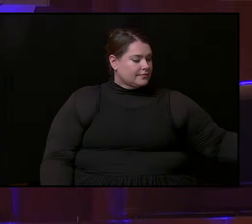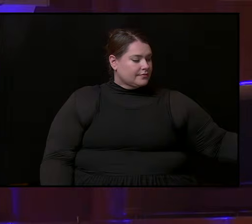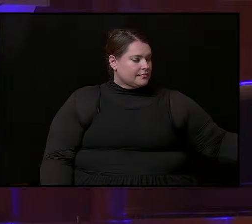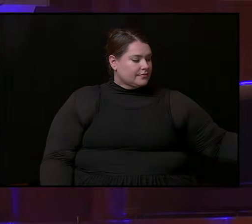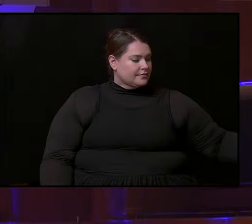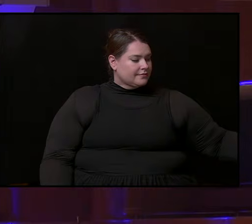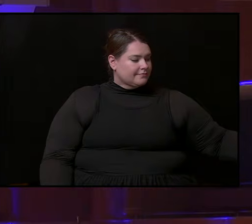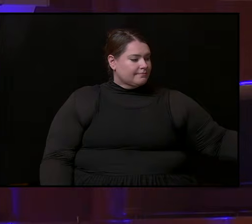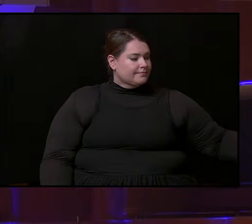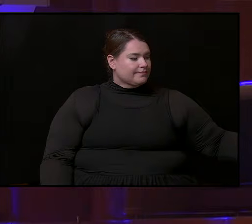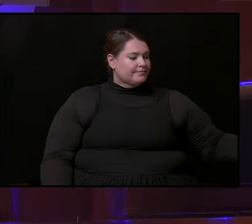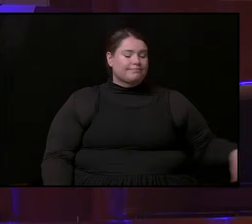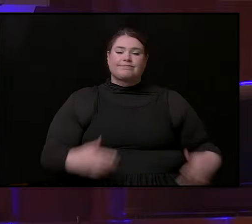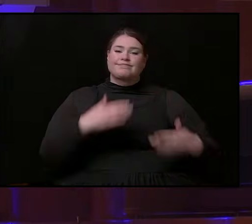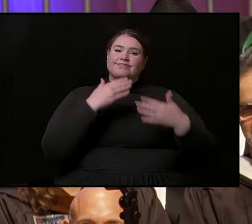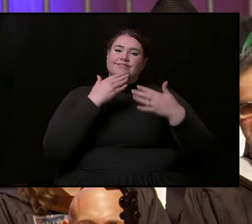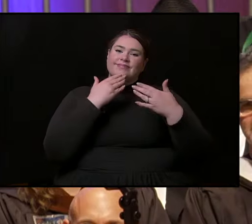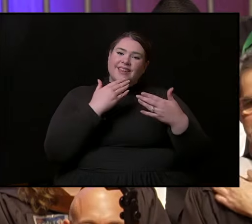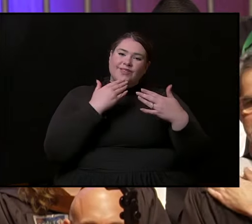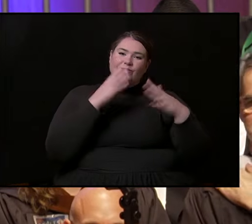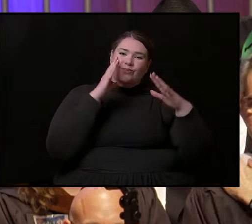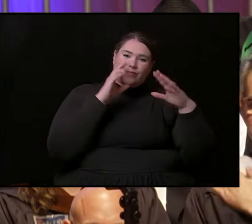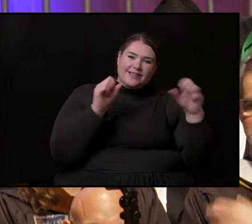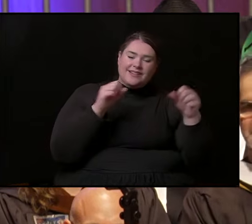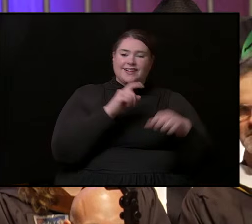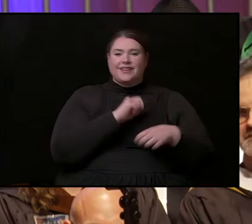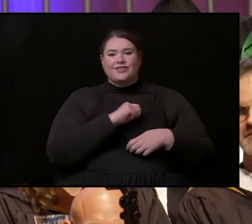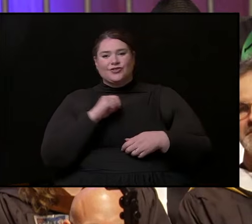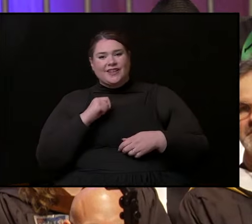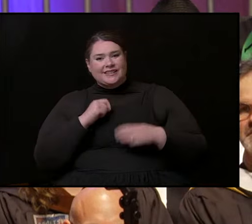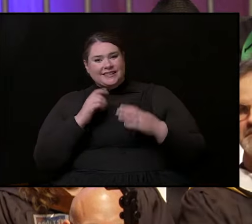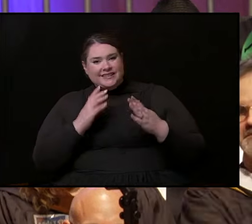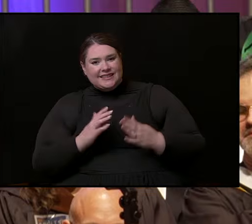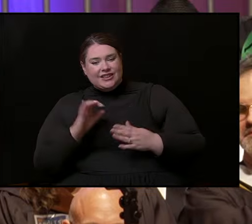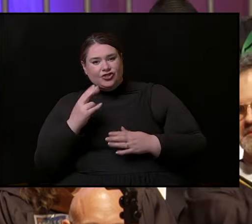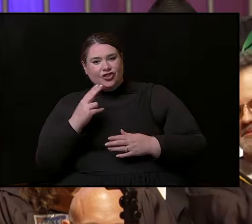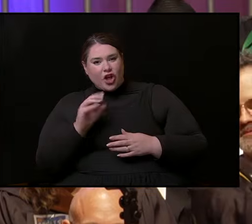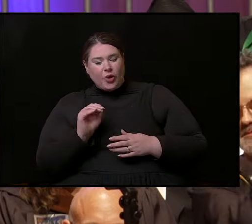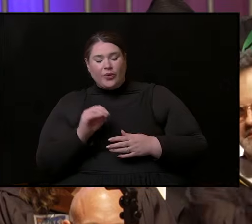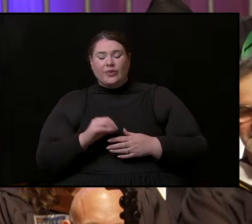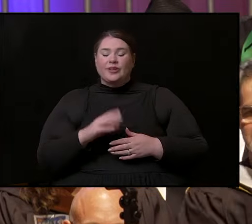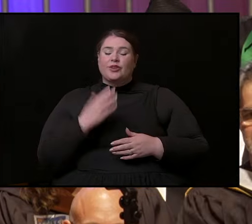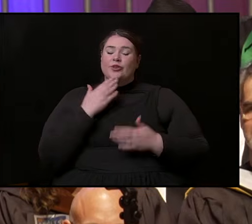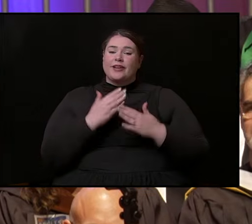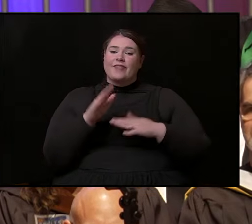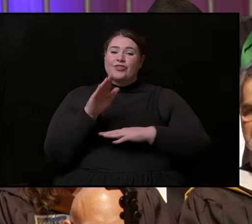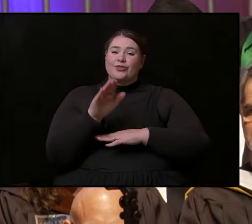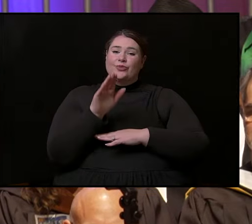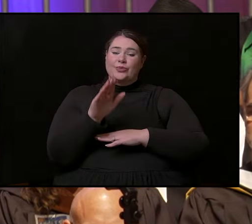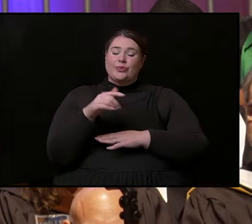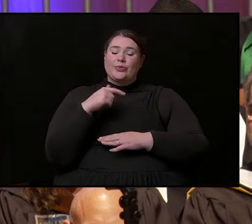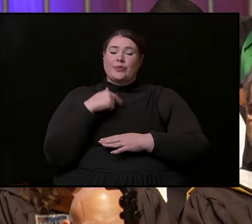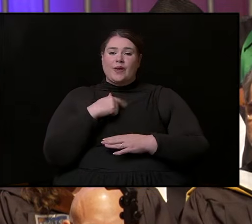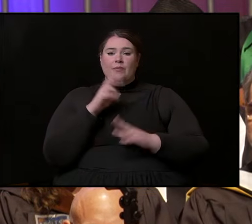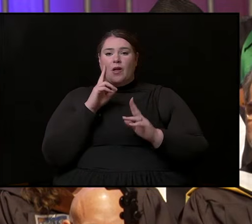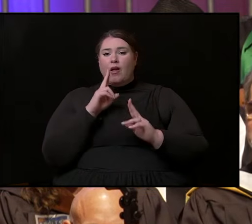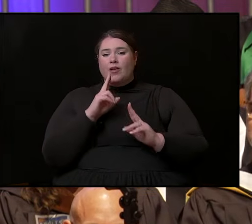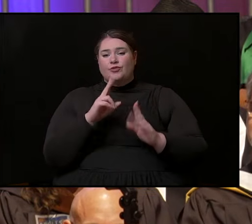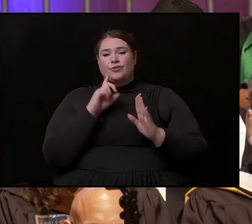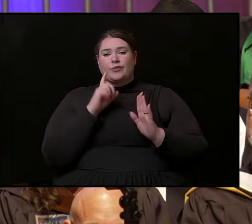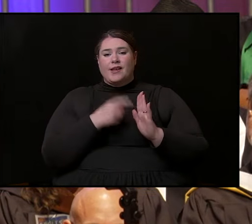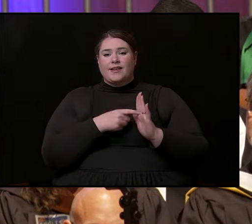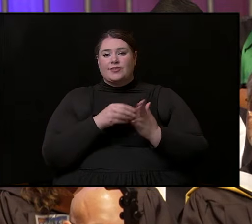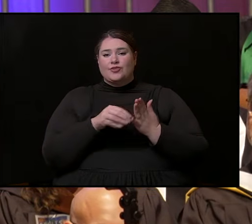Thank you, President McCormick and Trustee Cho. Good afternoon. I am sincerely pleased to honor our students who have graduated with